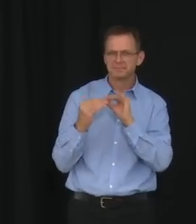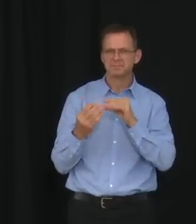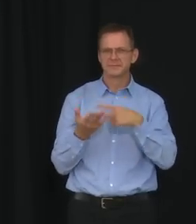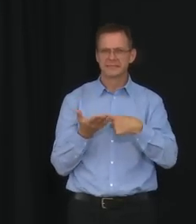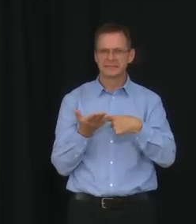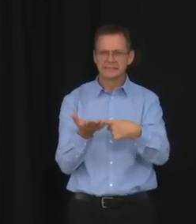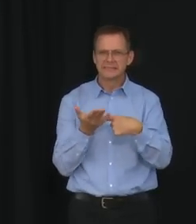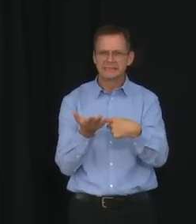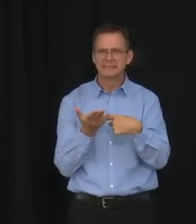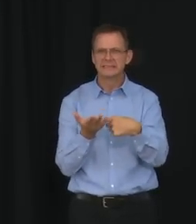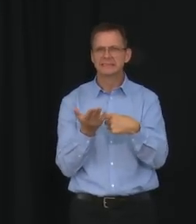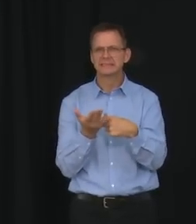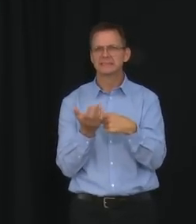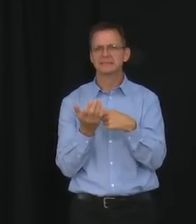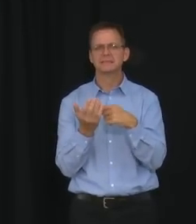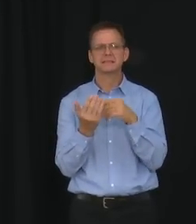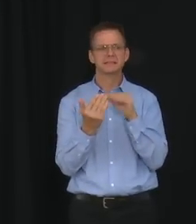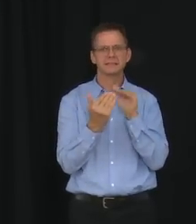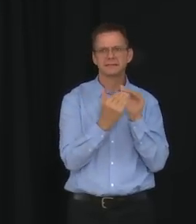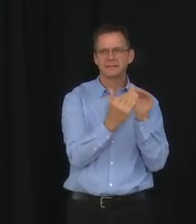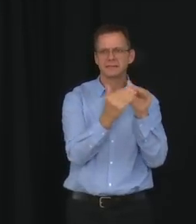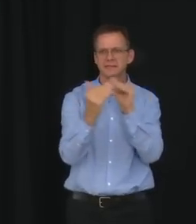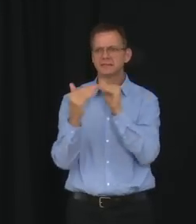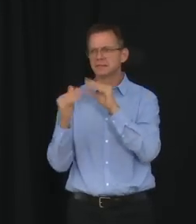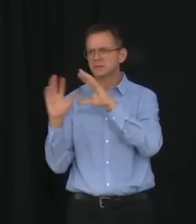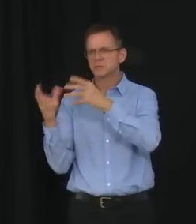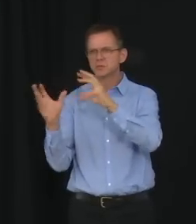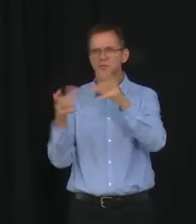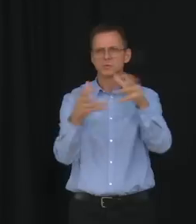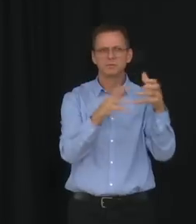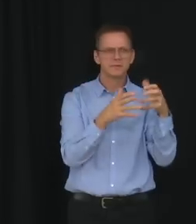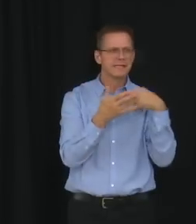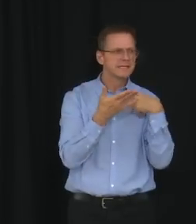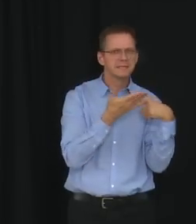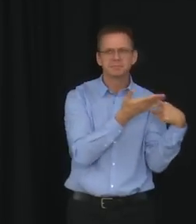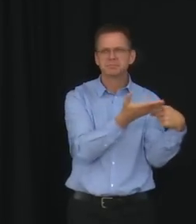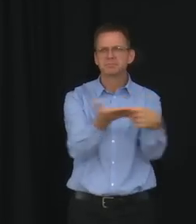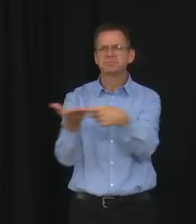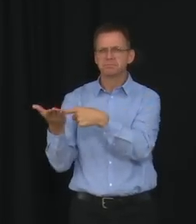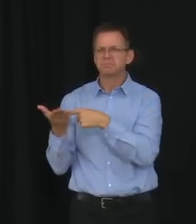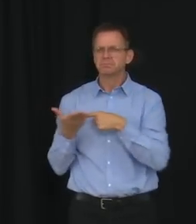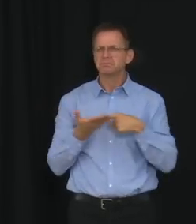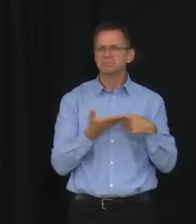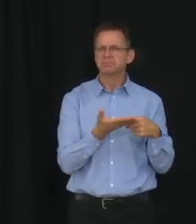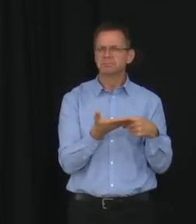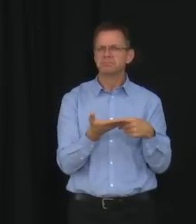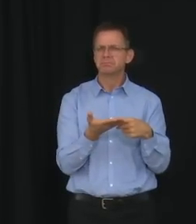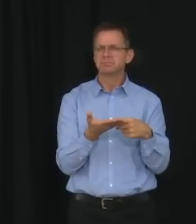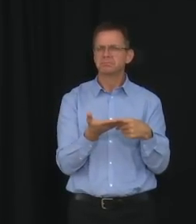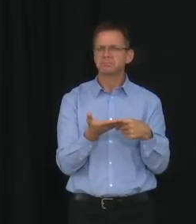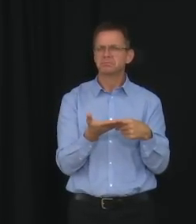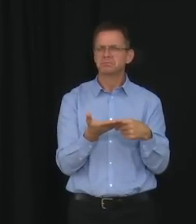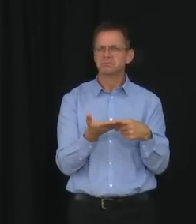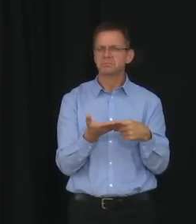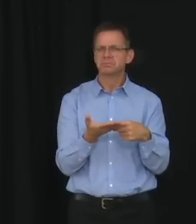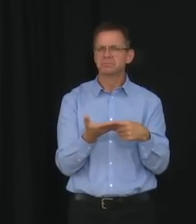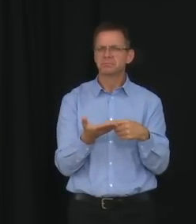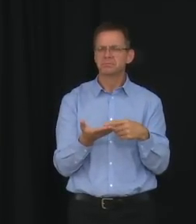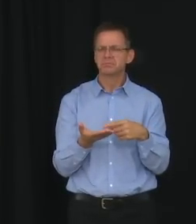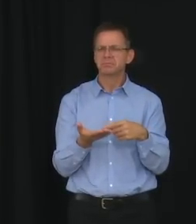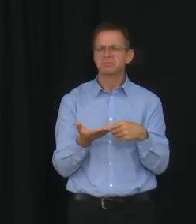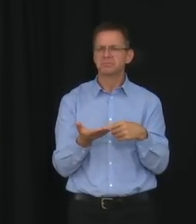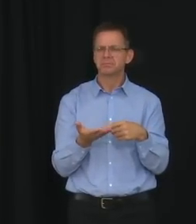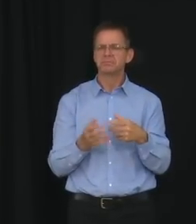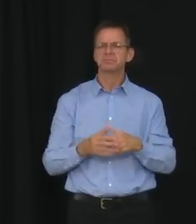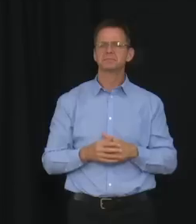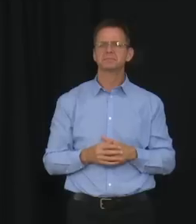we move to endemic, partly in consultation with colleagues who are doing similar policy changes with respect to removing public